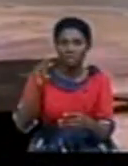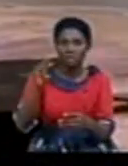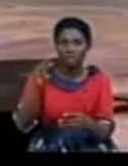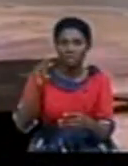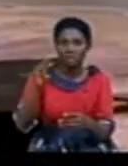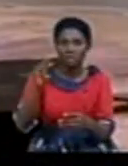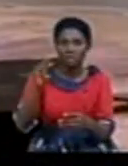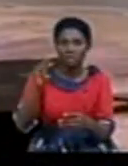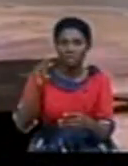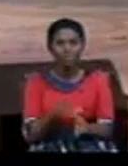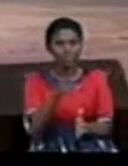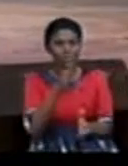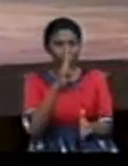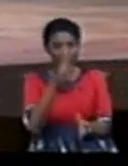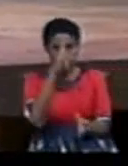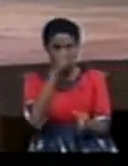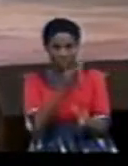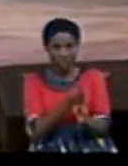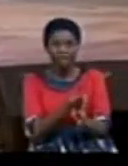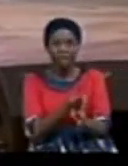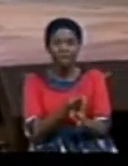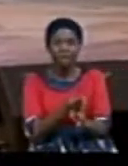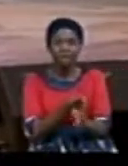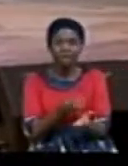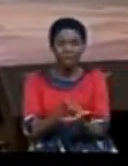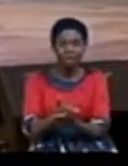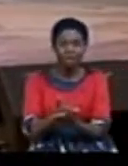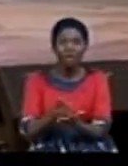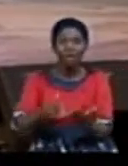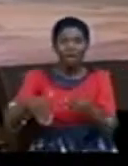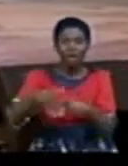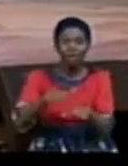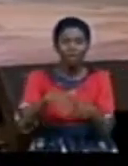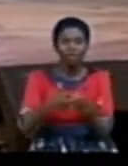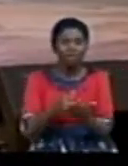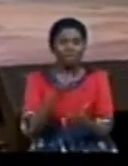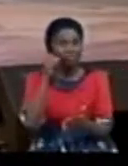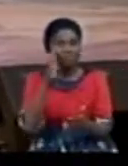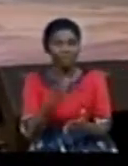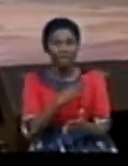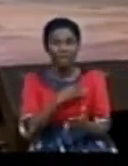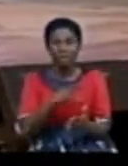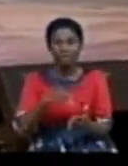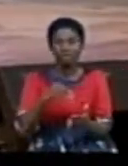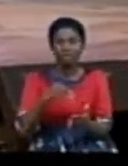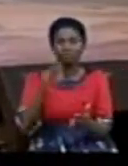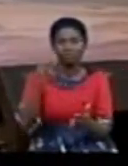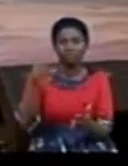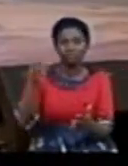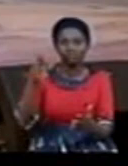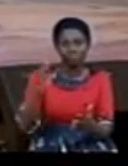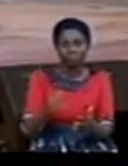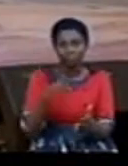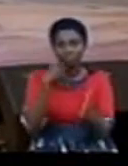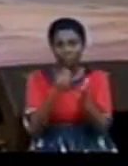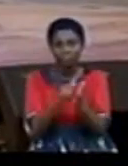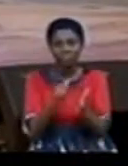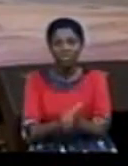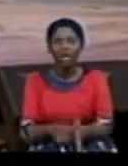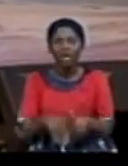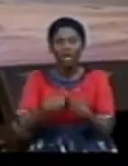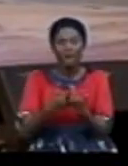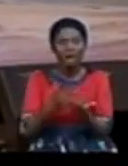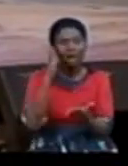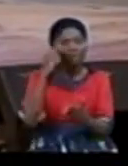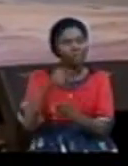above all women." And then gave her the news, and Mary said, "How shall this be?